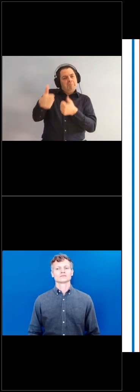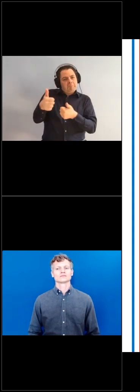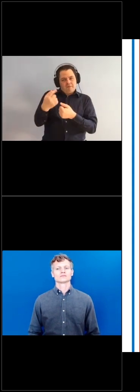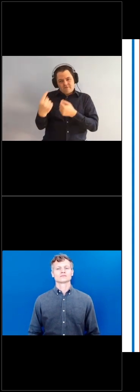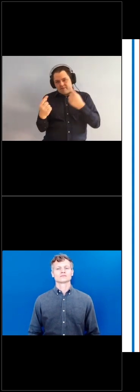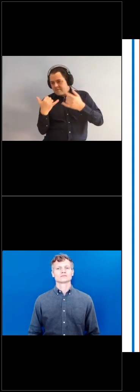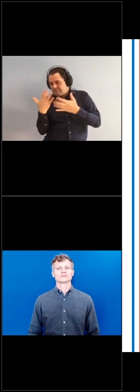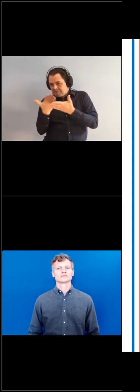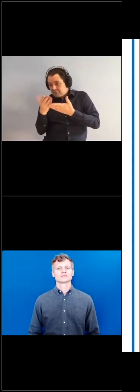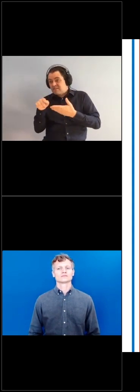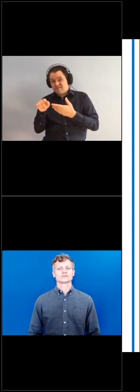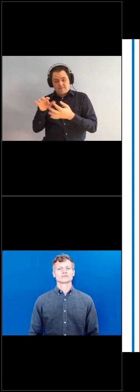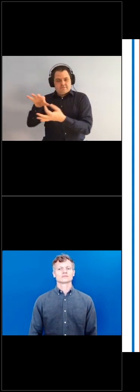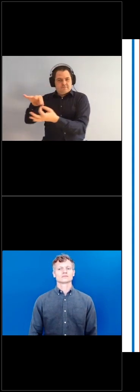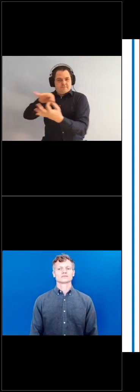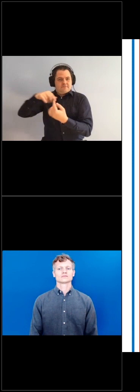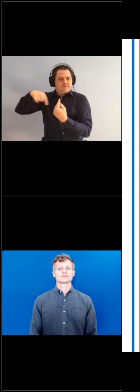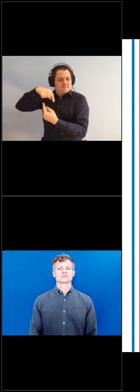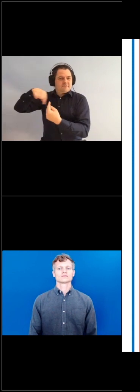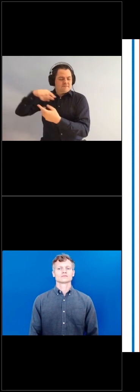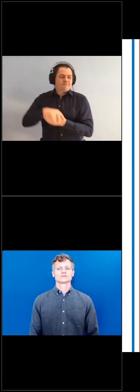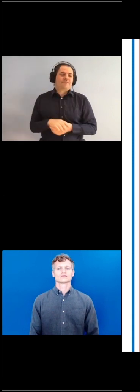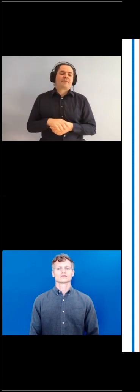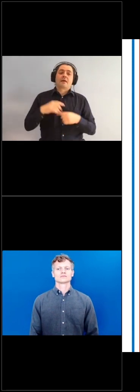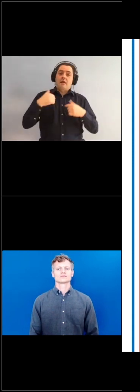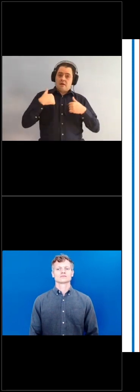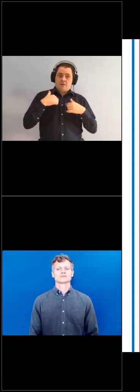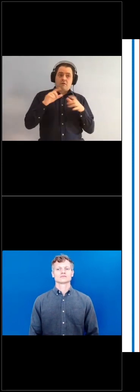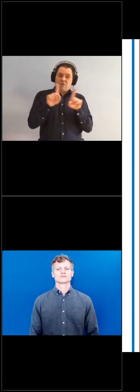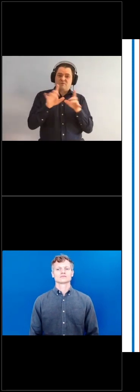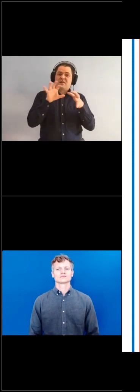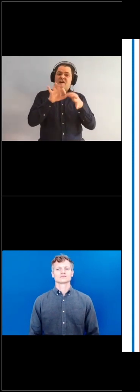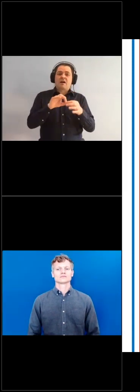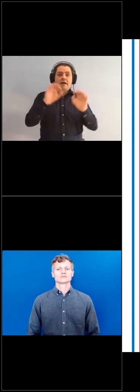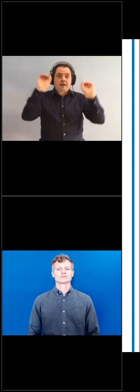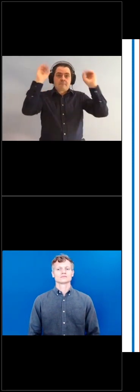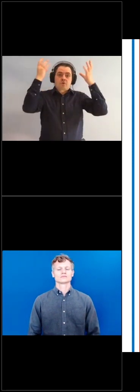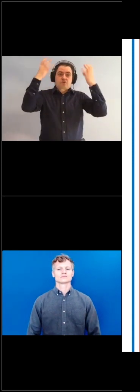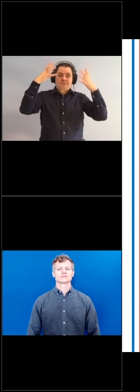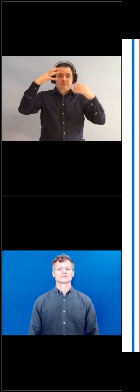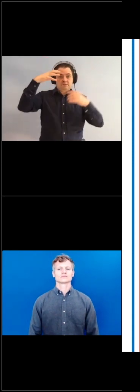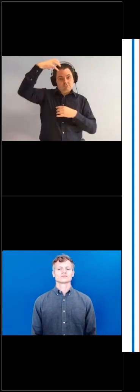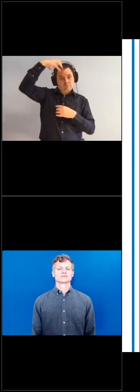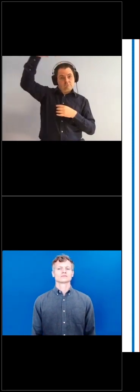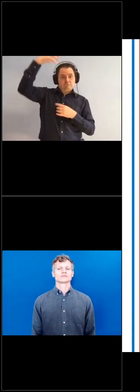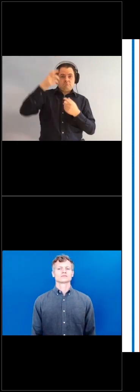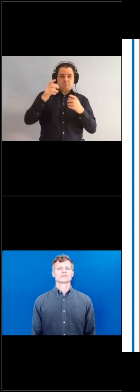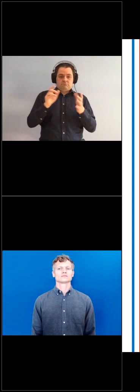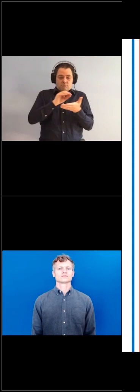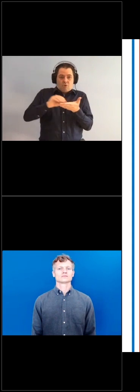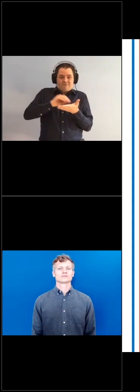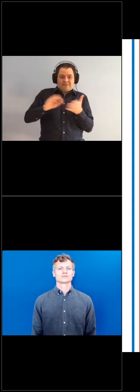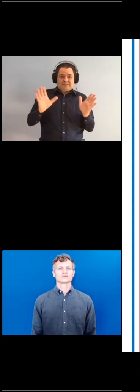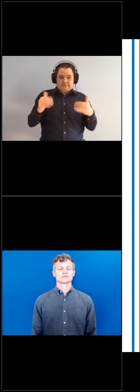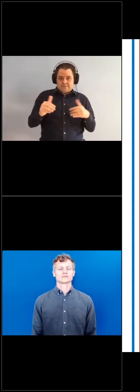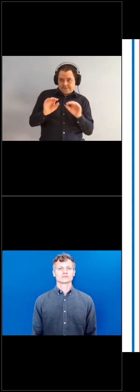with authorities, especially the office, the emergency office and the city council, to train them in how